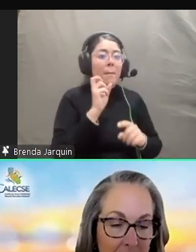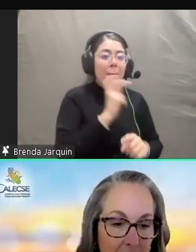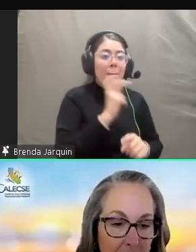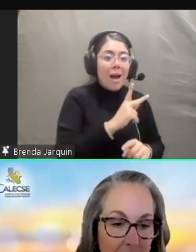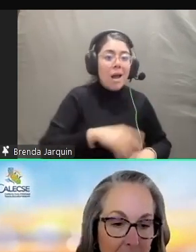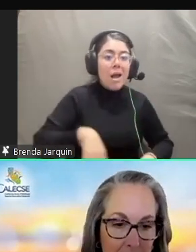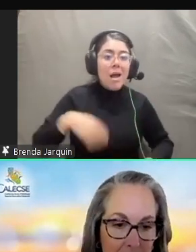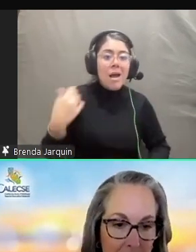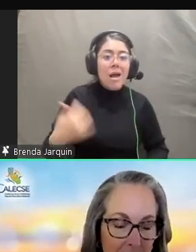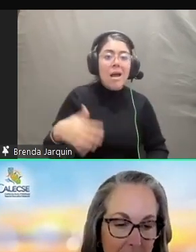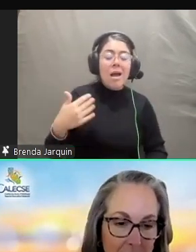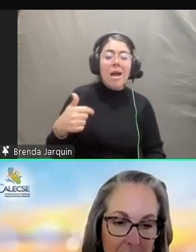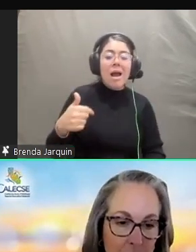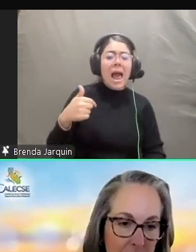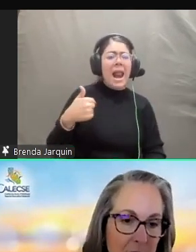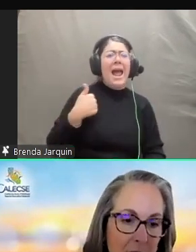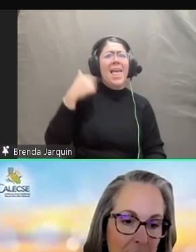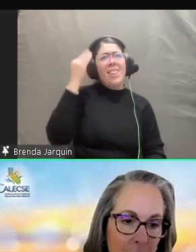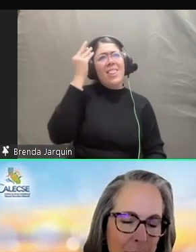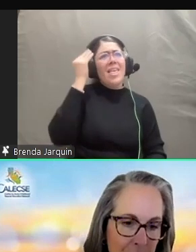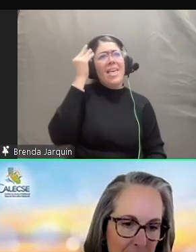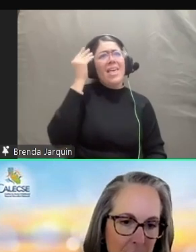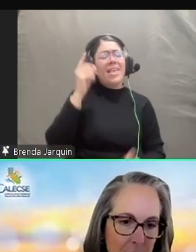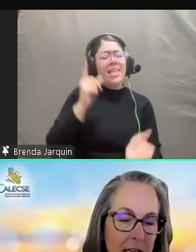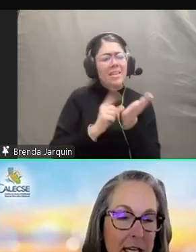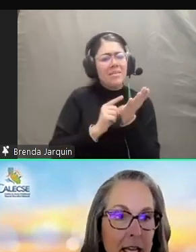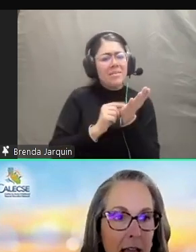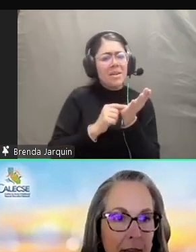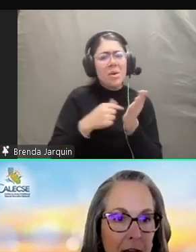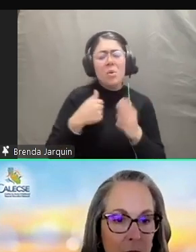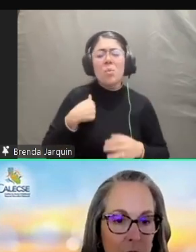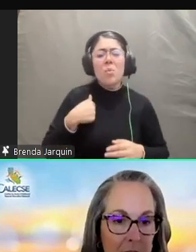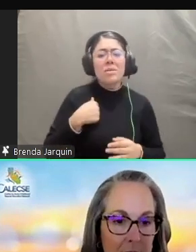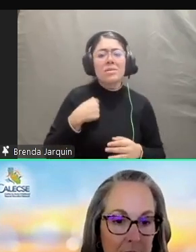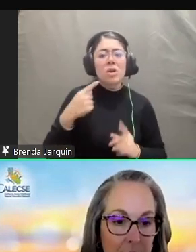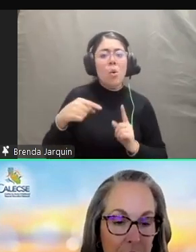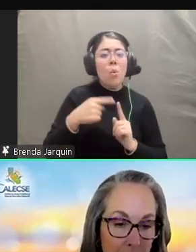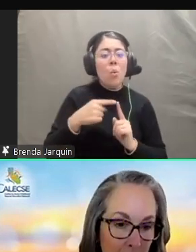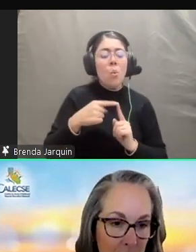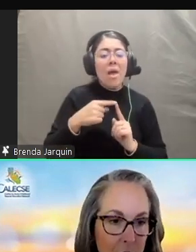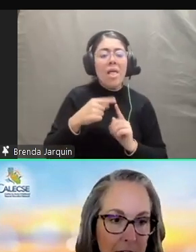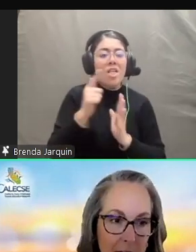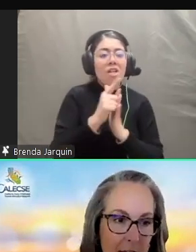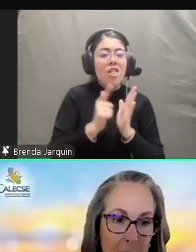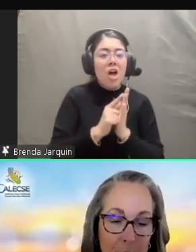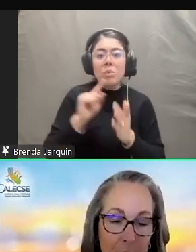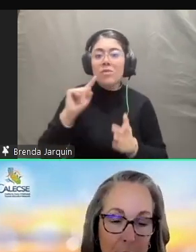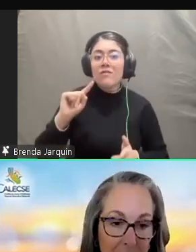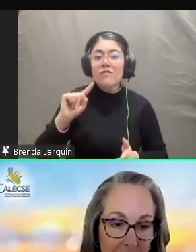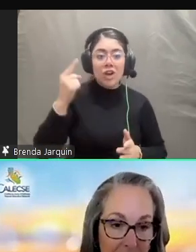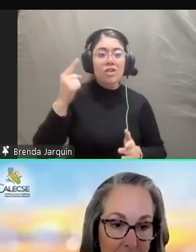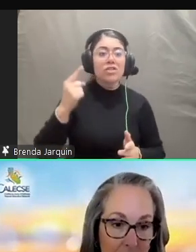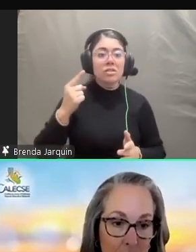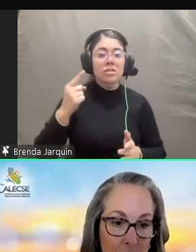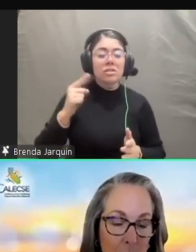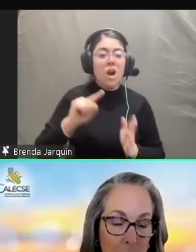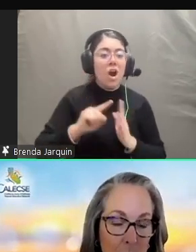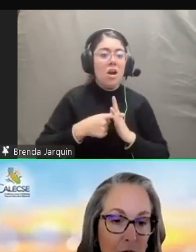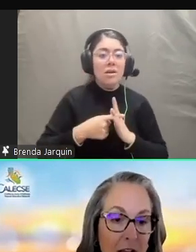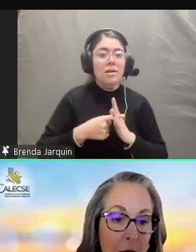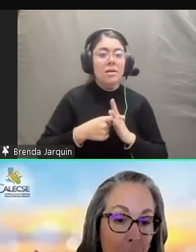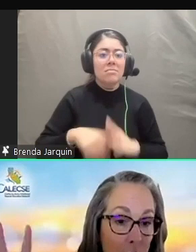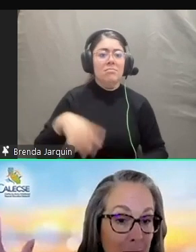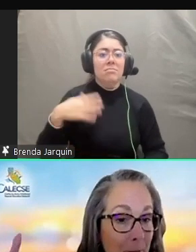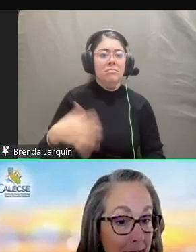first passed. And then everything was just kind of rubber sealed. And there was turnover at a time when many of us